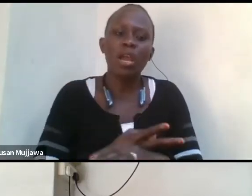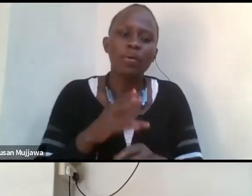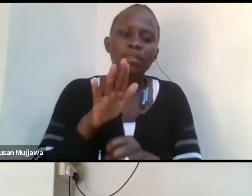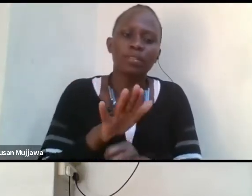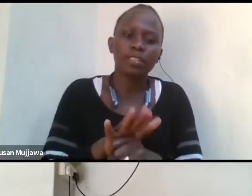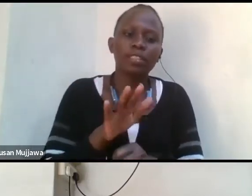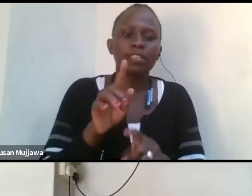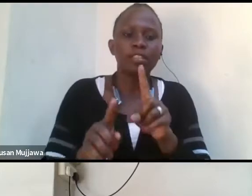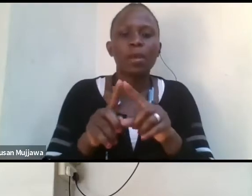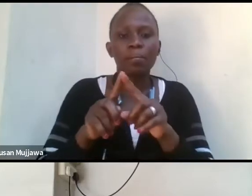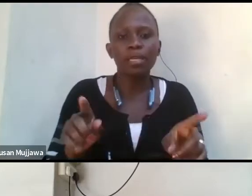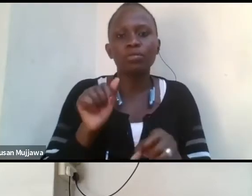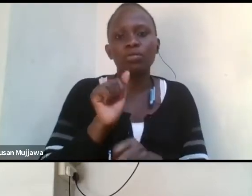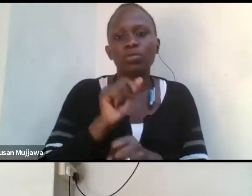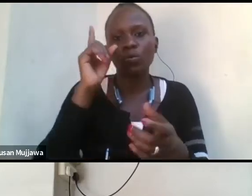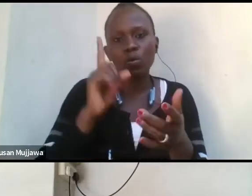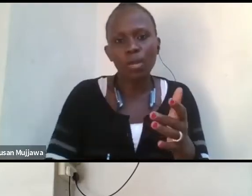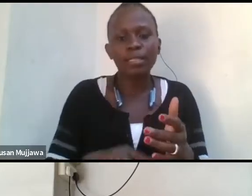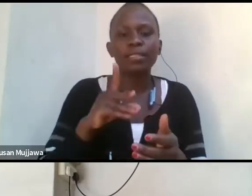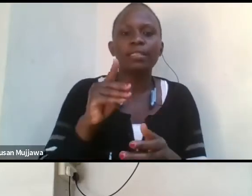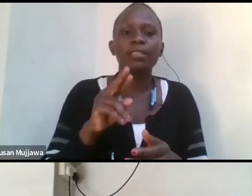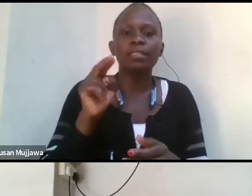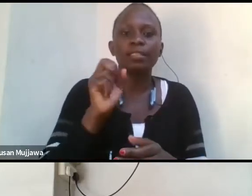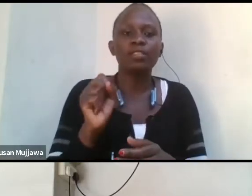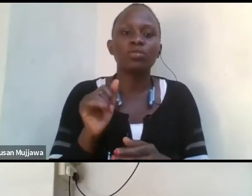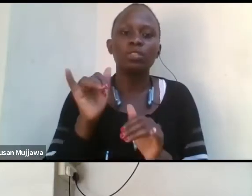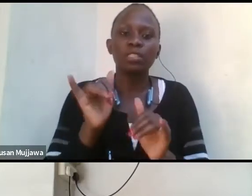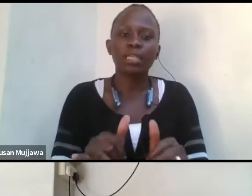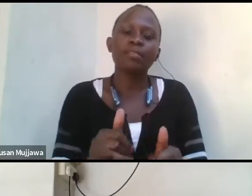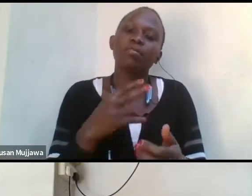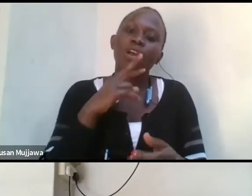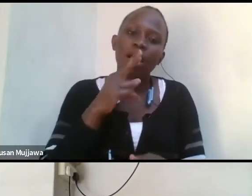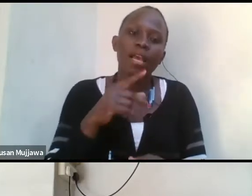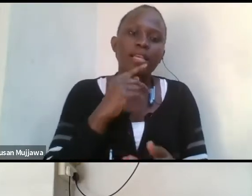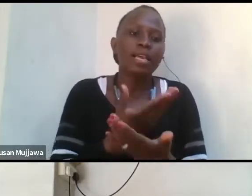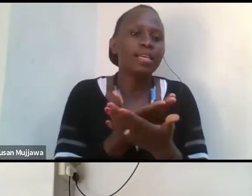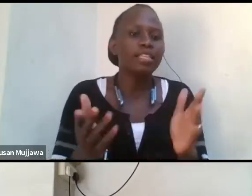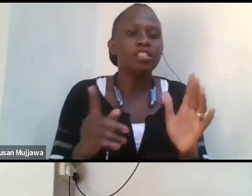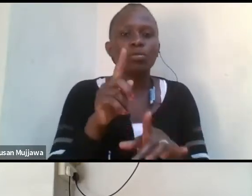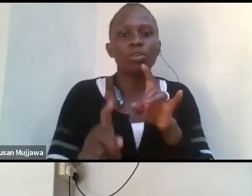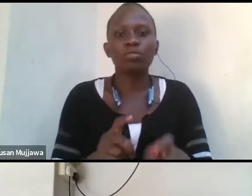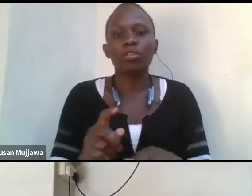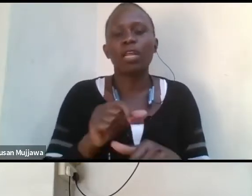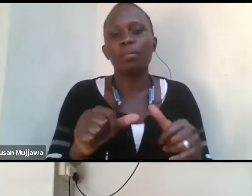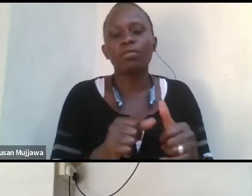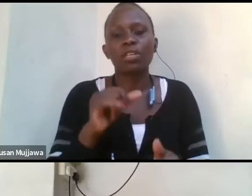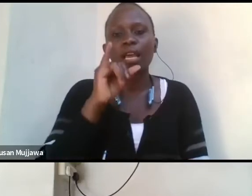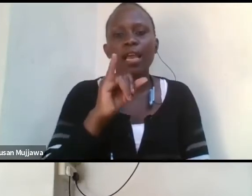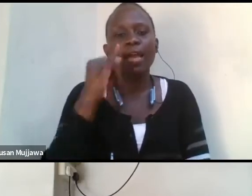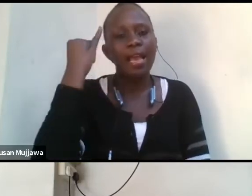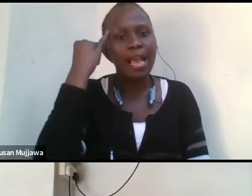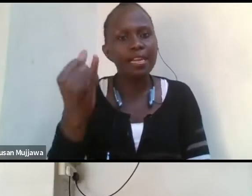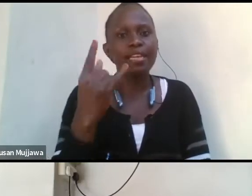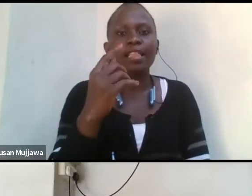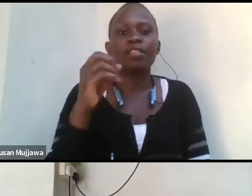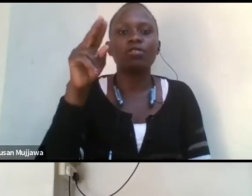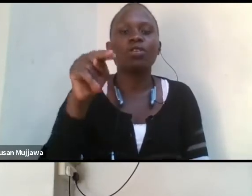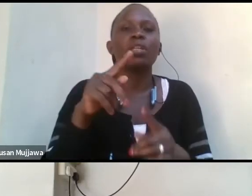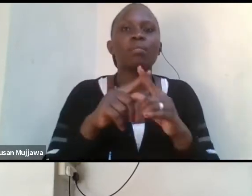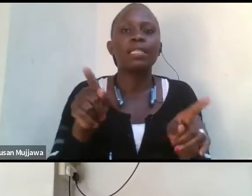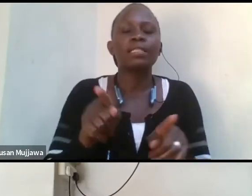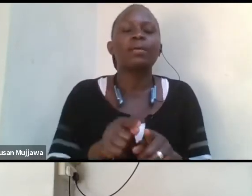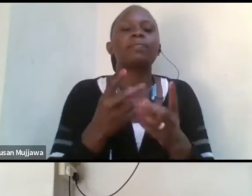Dennis will stay behind to try and answer any questions that you might have specifically about the ideathon, but also our panelists who are able to, we allow